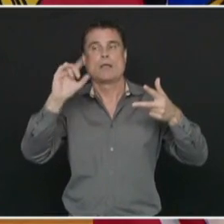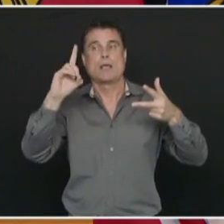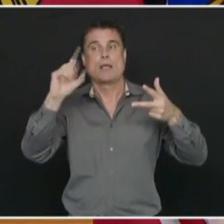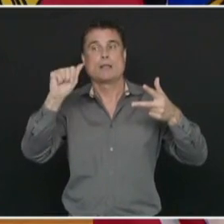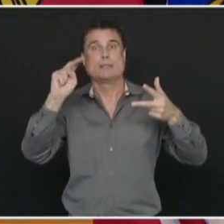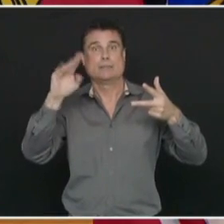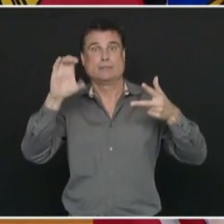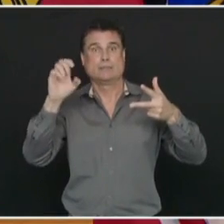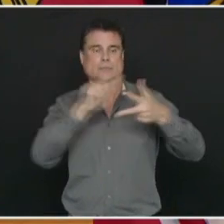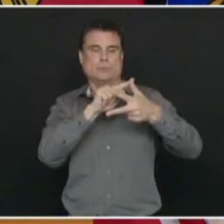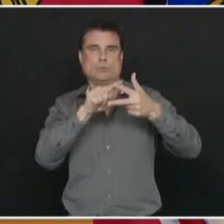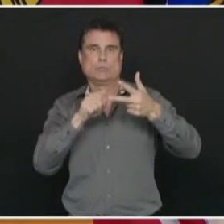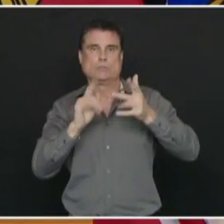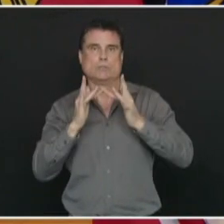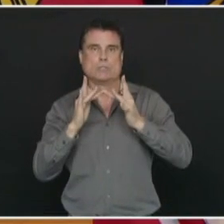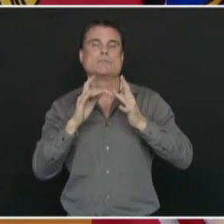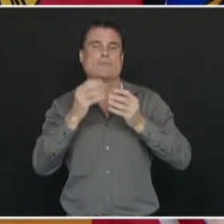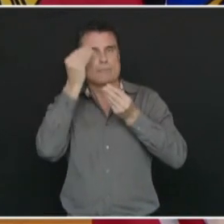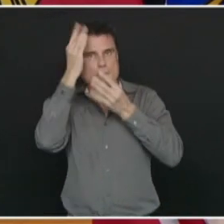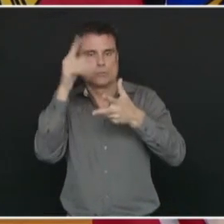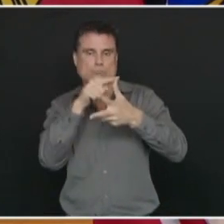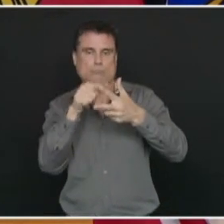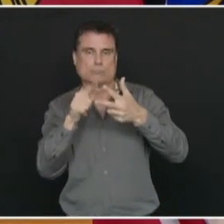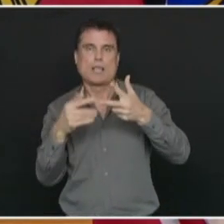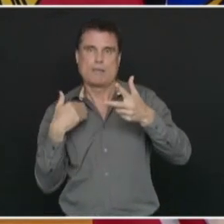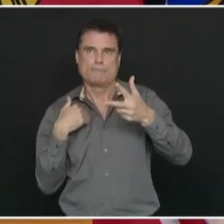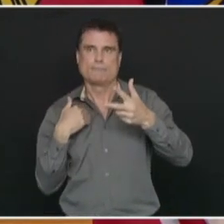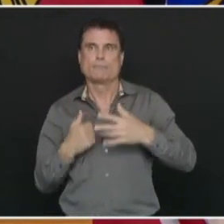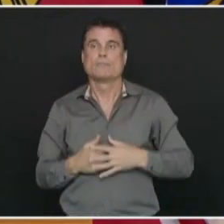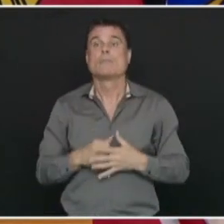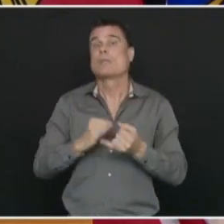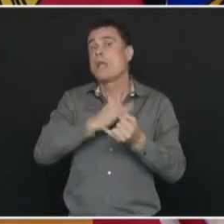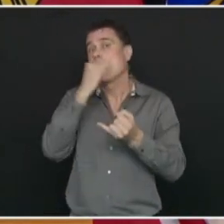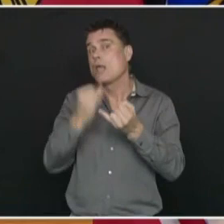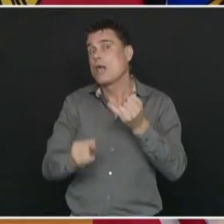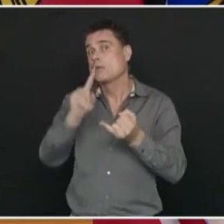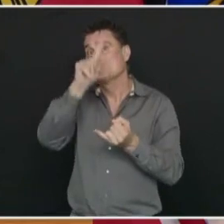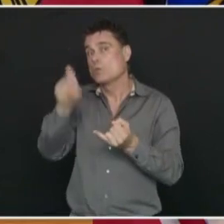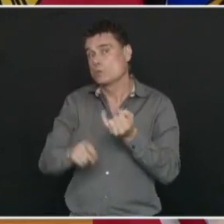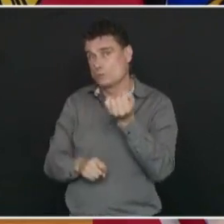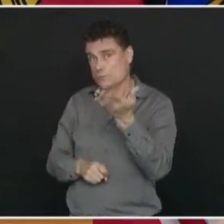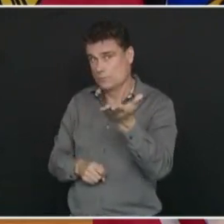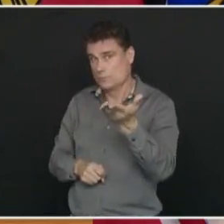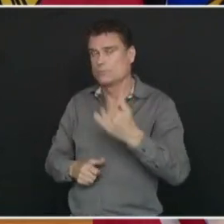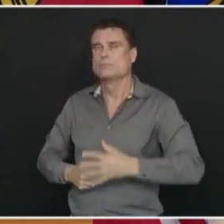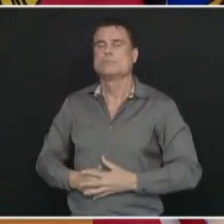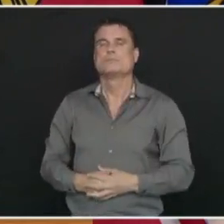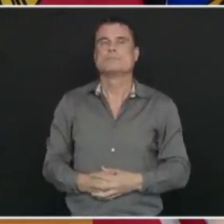And that's all the time we have for today. Thank you, everyone. Happy Easter. Thank you.